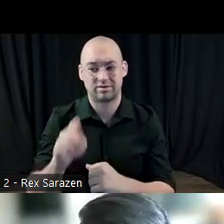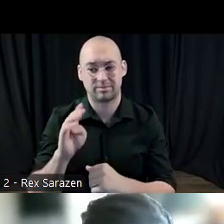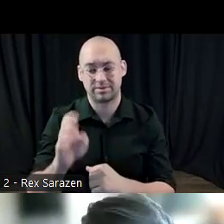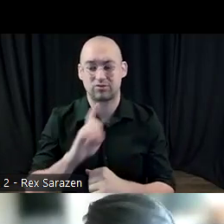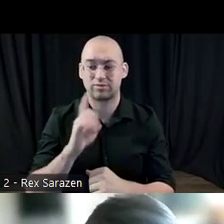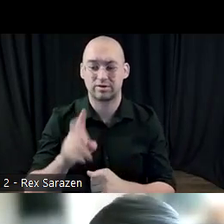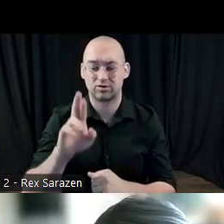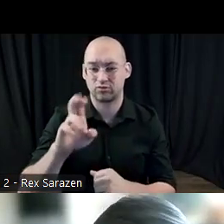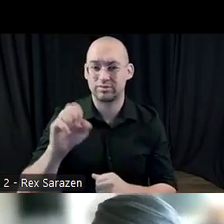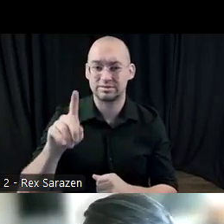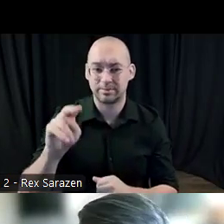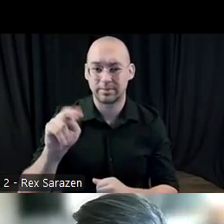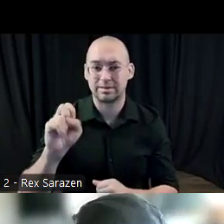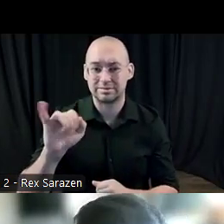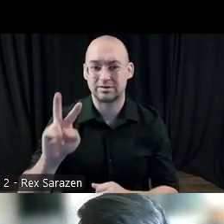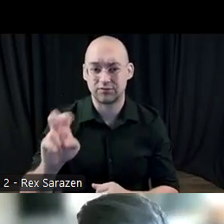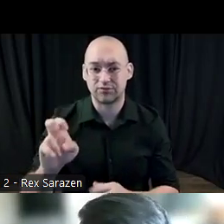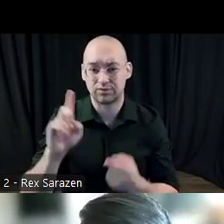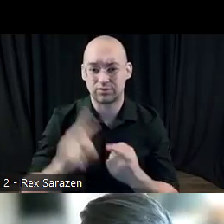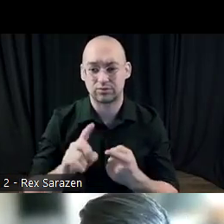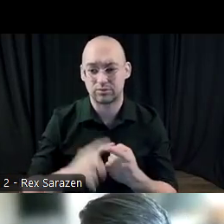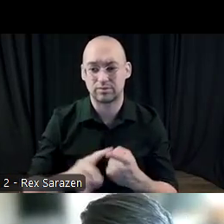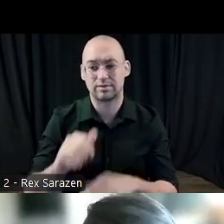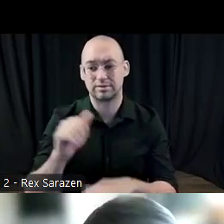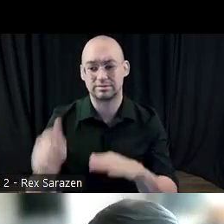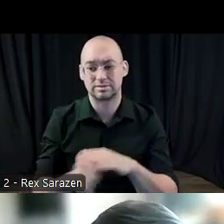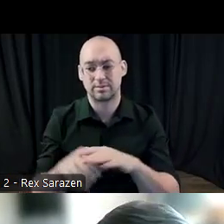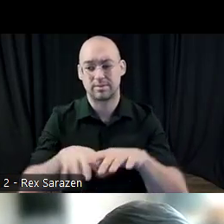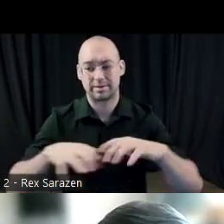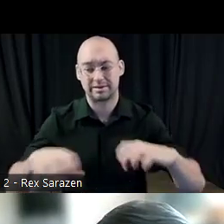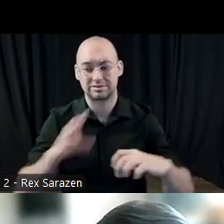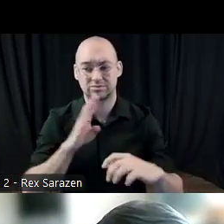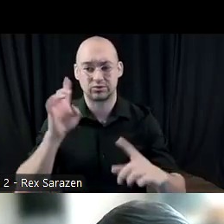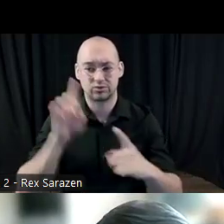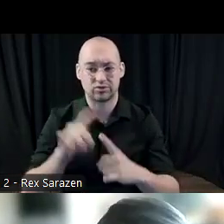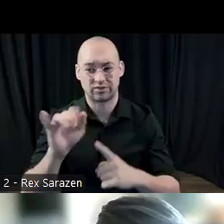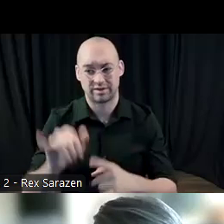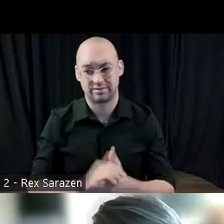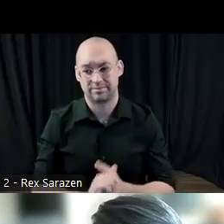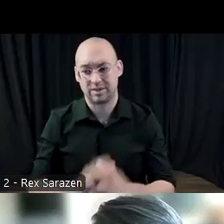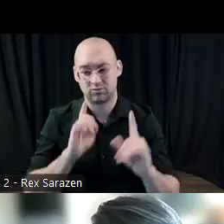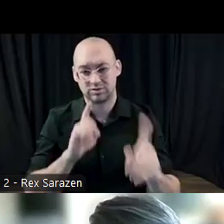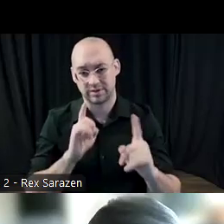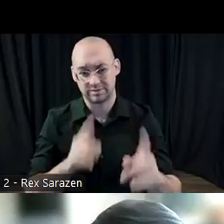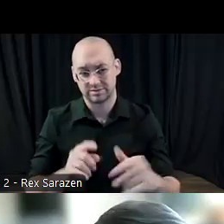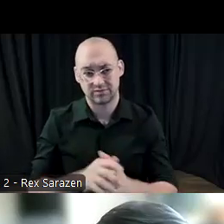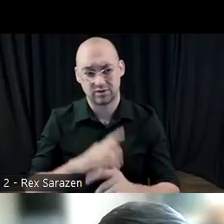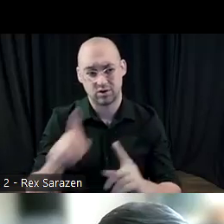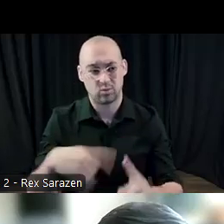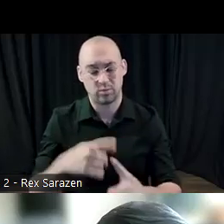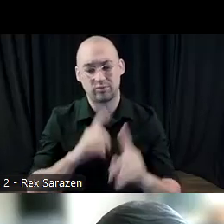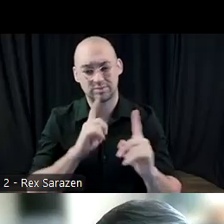to. And again, this committee has spoken to that, to be responsive when the response is